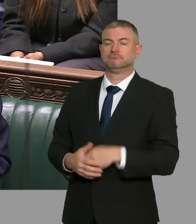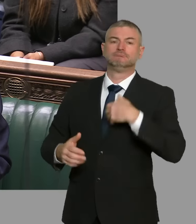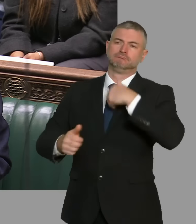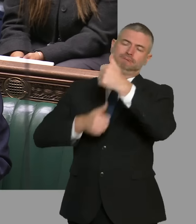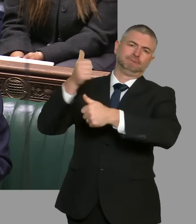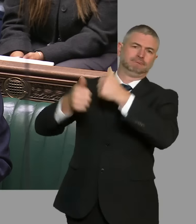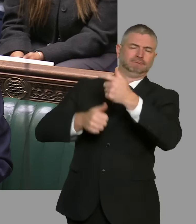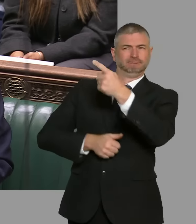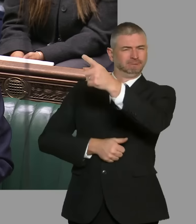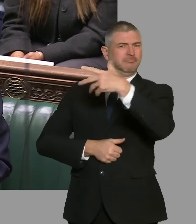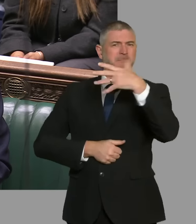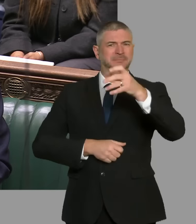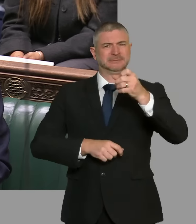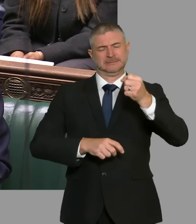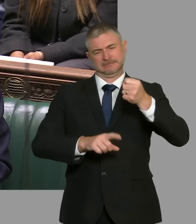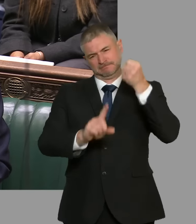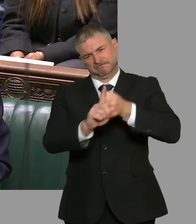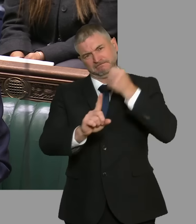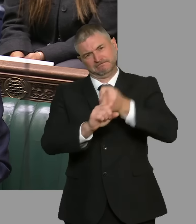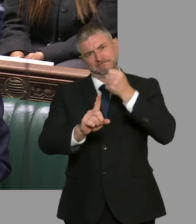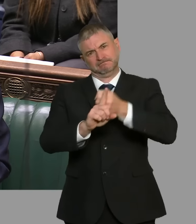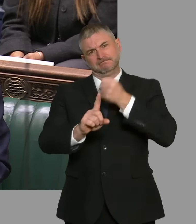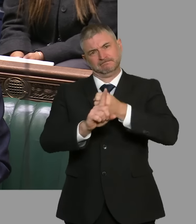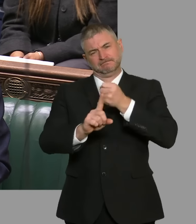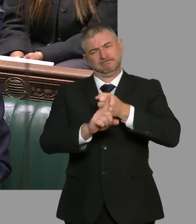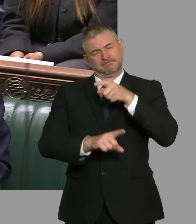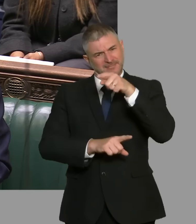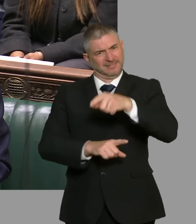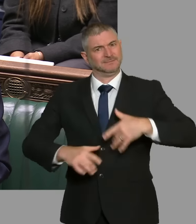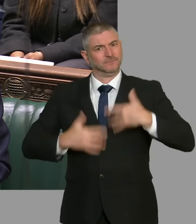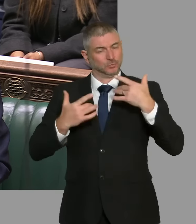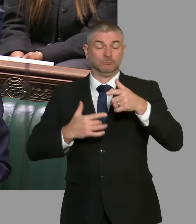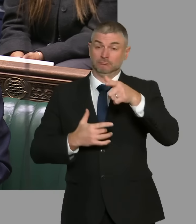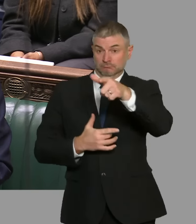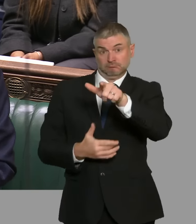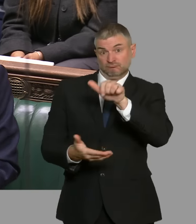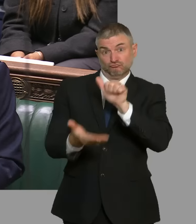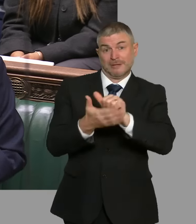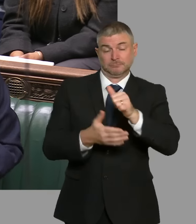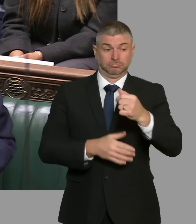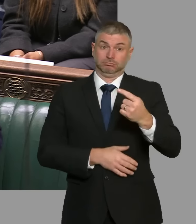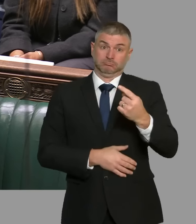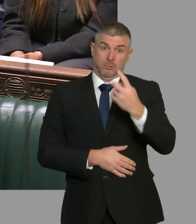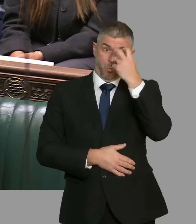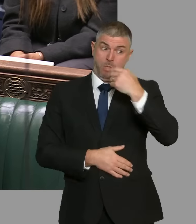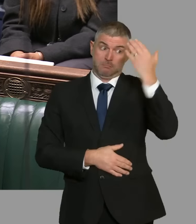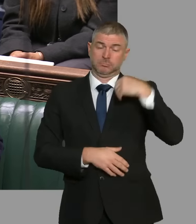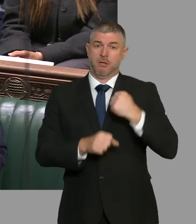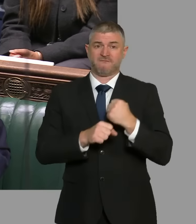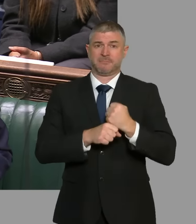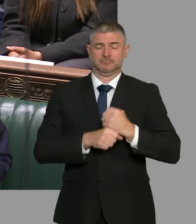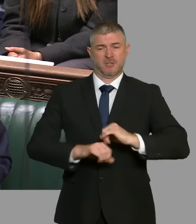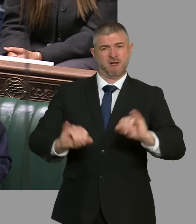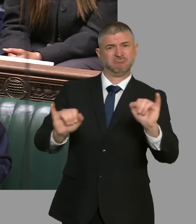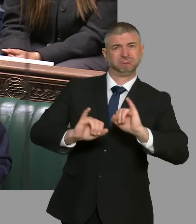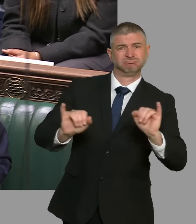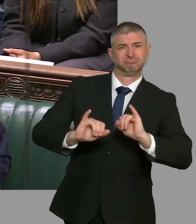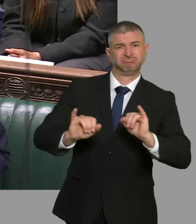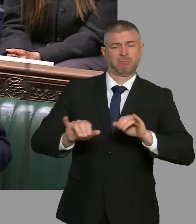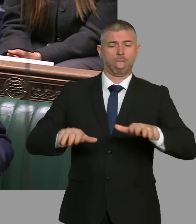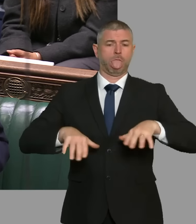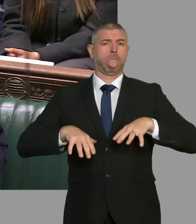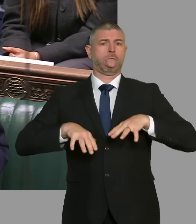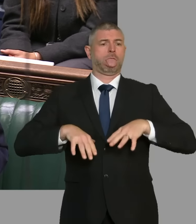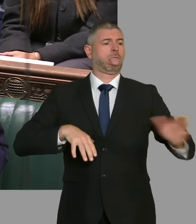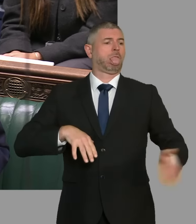furious about how the last government allowed sewage to pour into our lakes, rivers and seas. Alongside tough new powers to combat